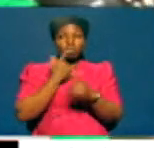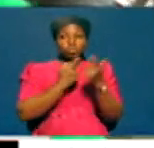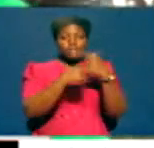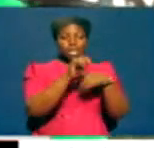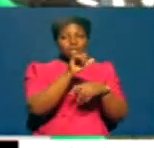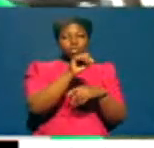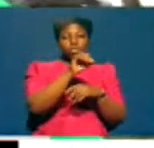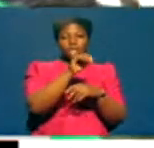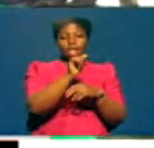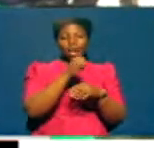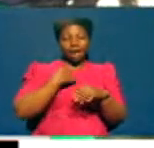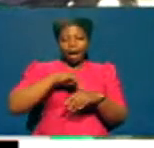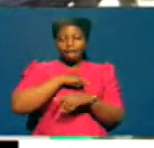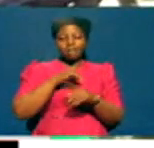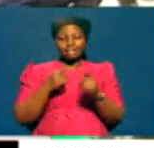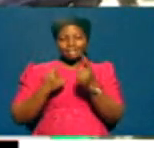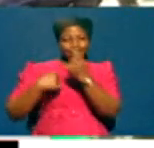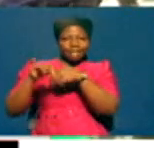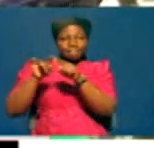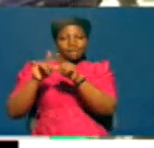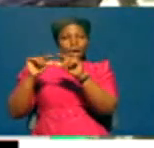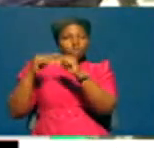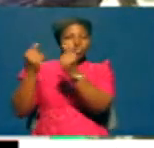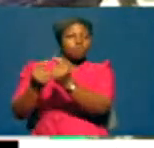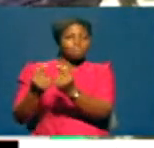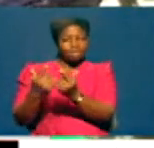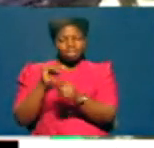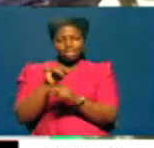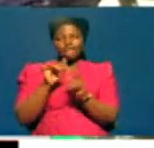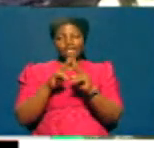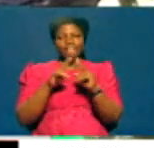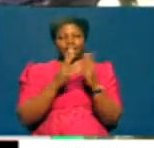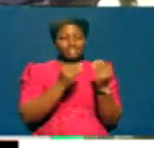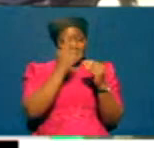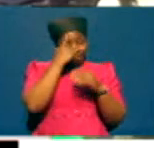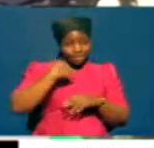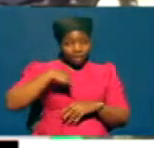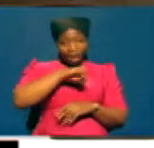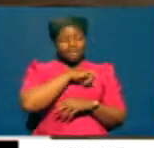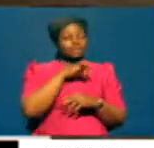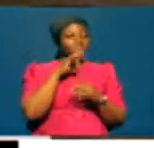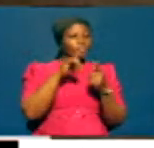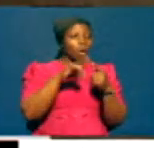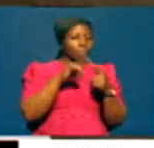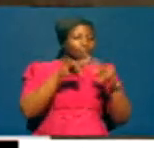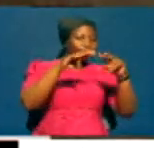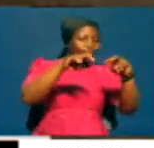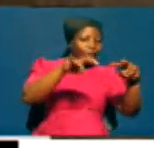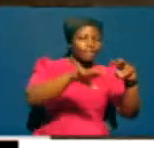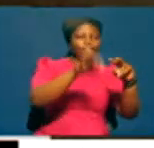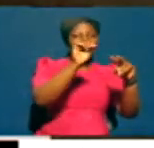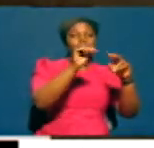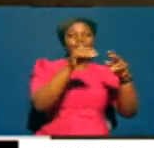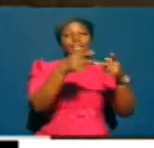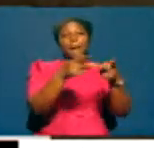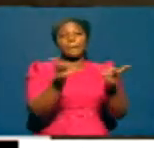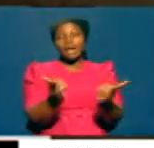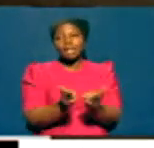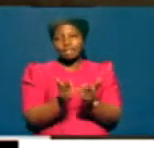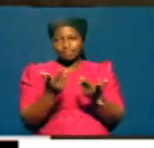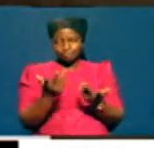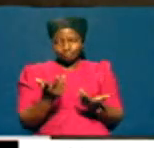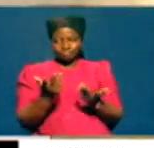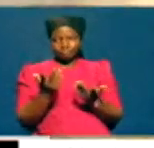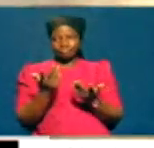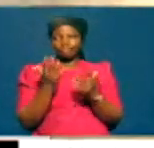sell as an AC, and it is very easy for us to locate the venue. apart from organizing farmers and